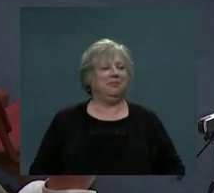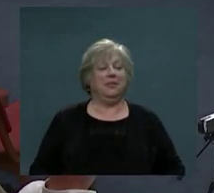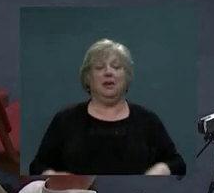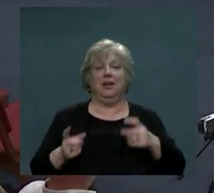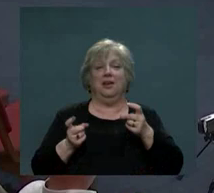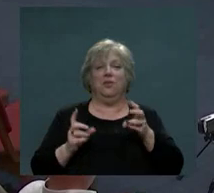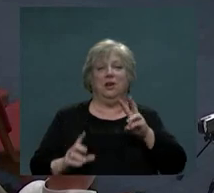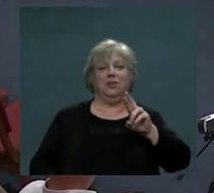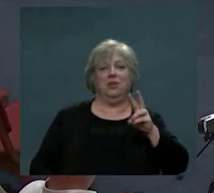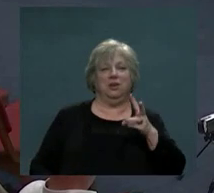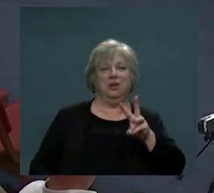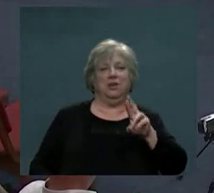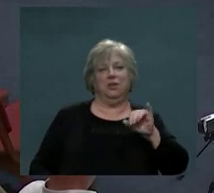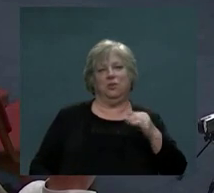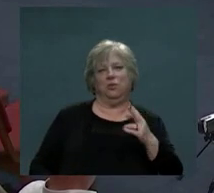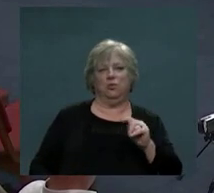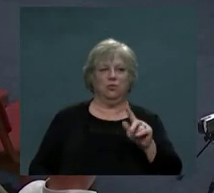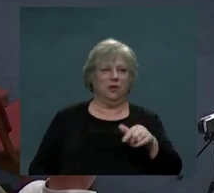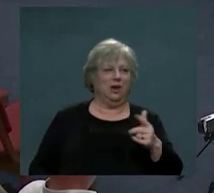Director Wright.